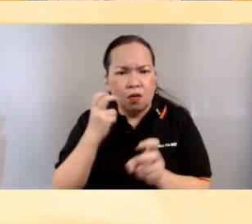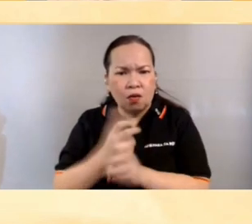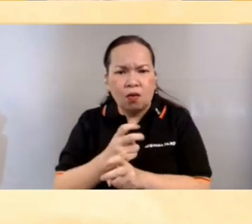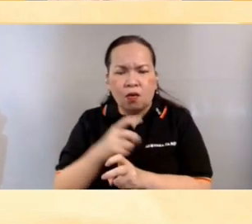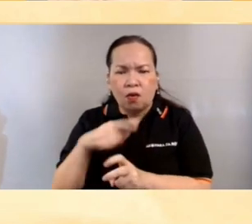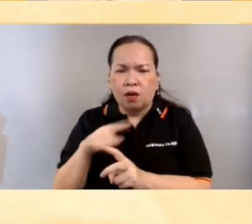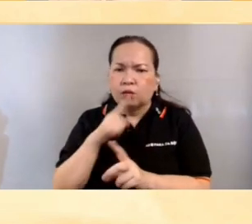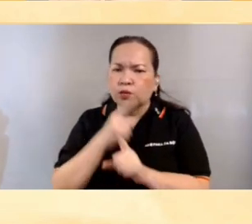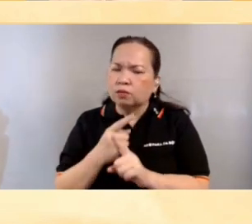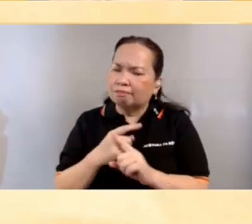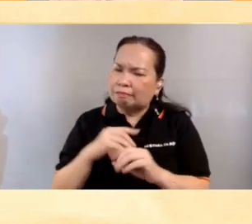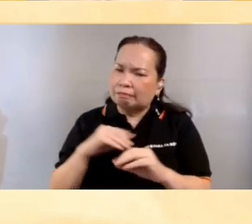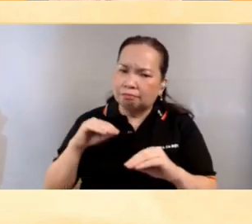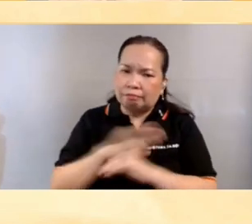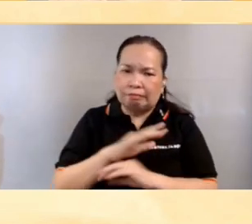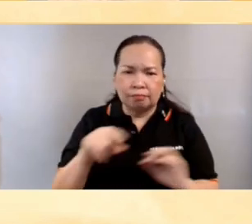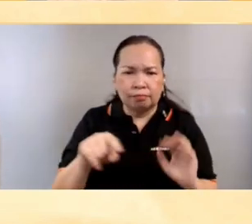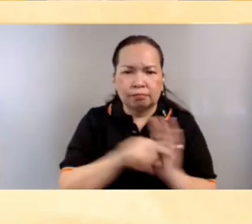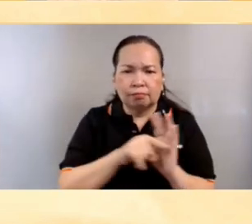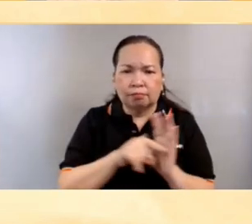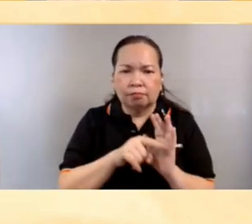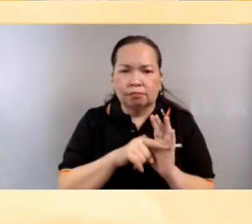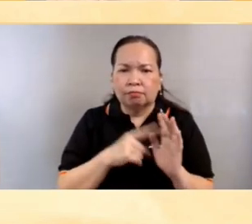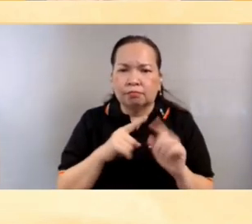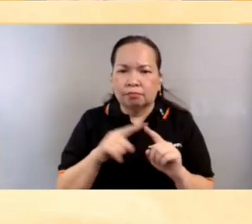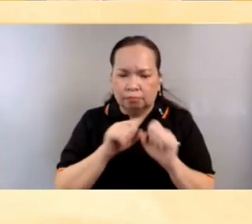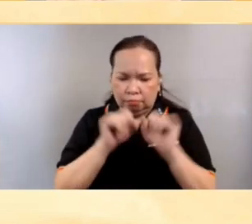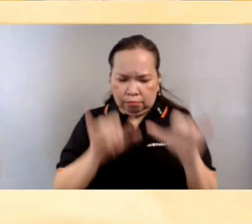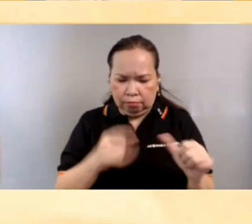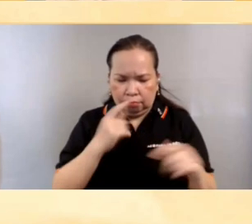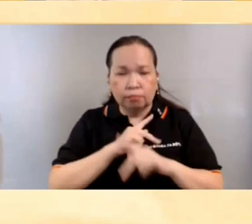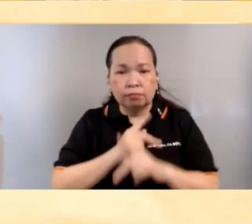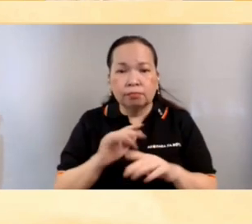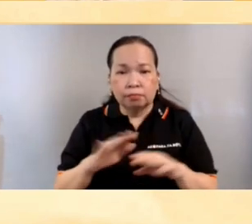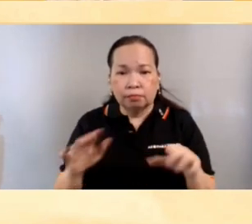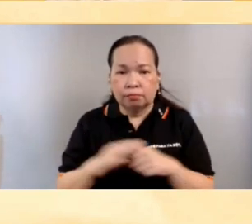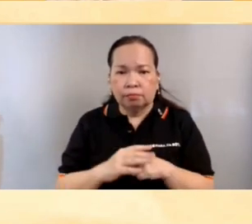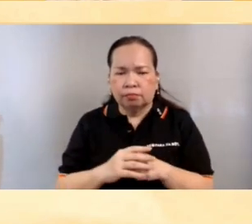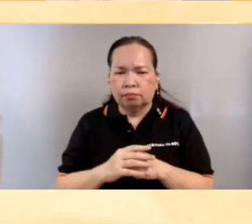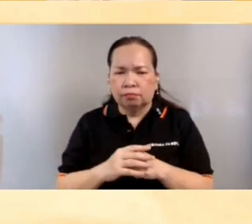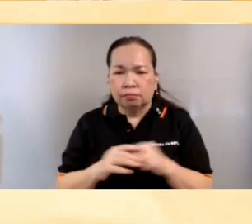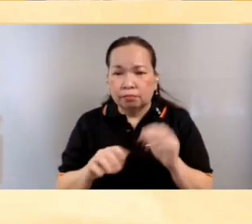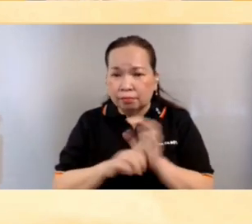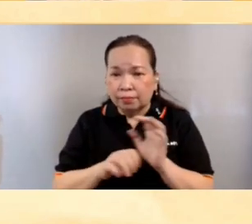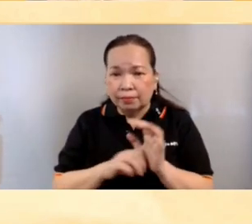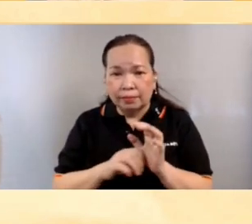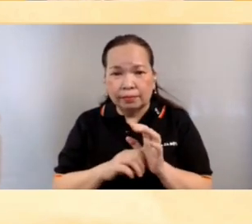negatively on the systems of protection for children. For example, in areas such as